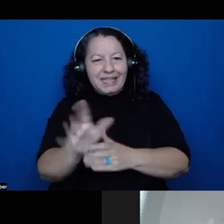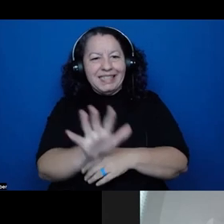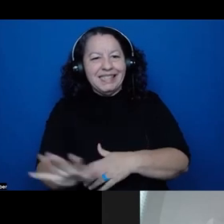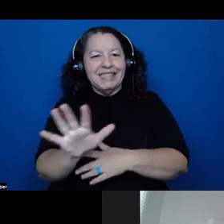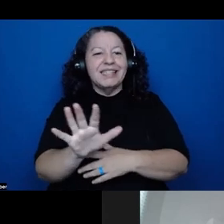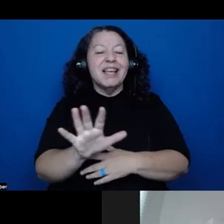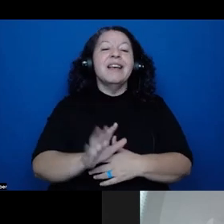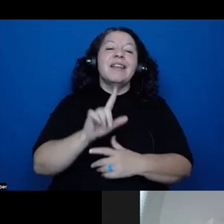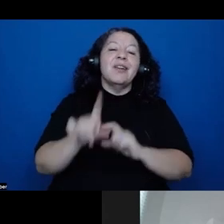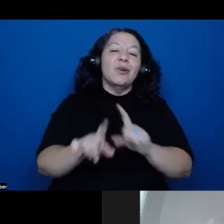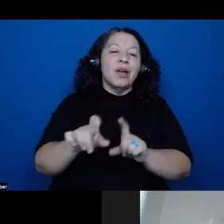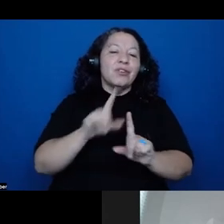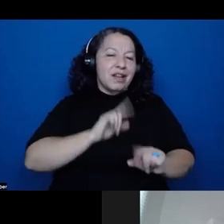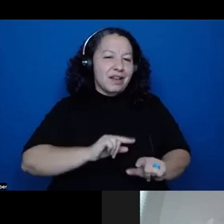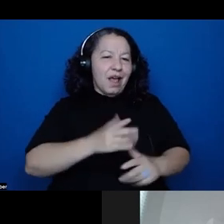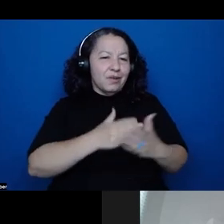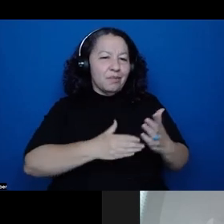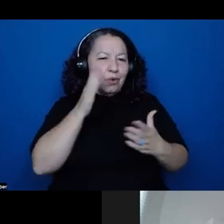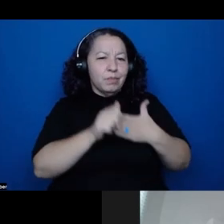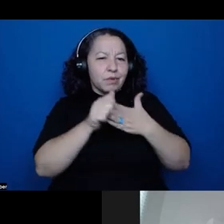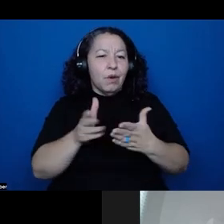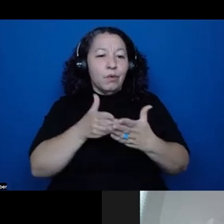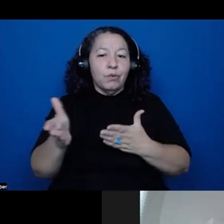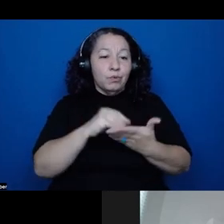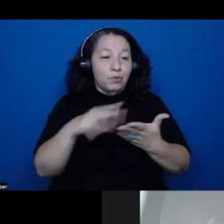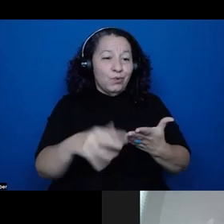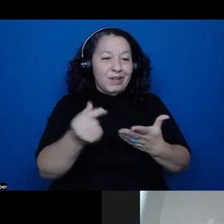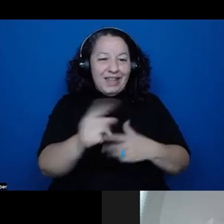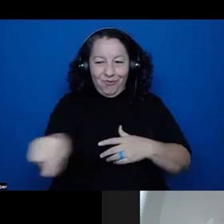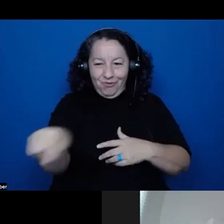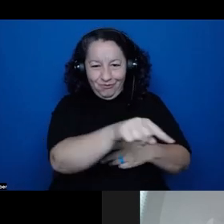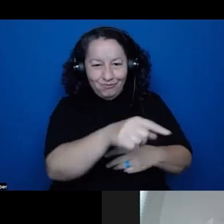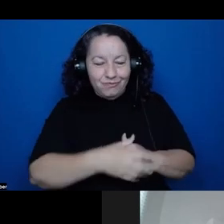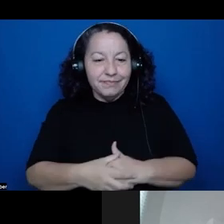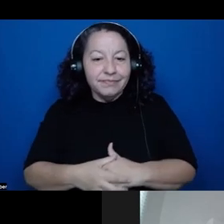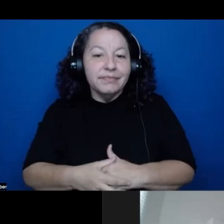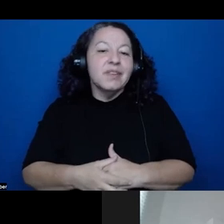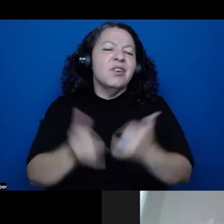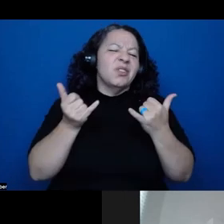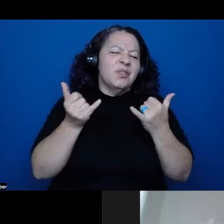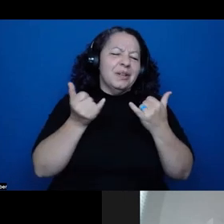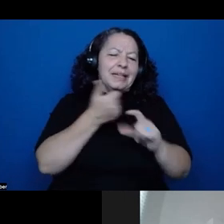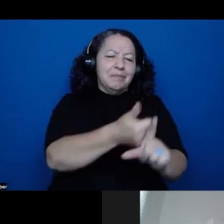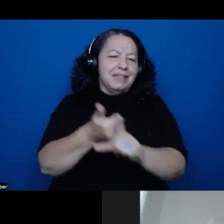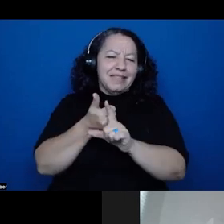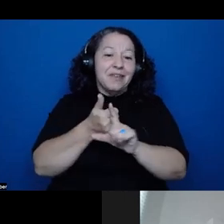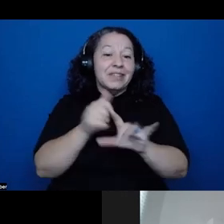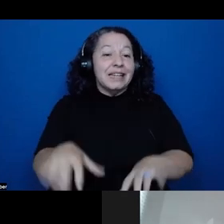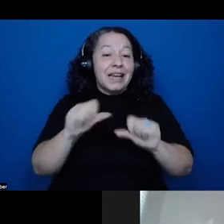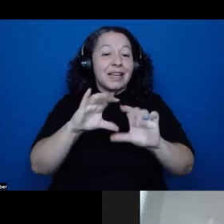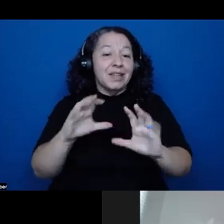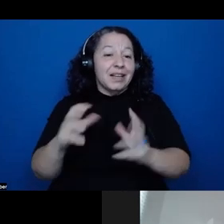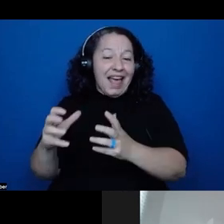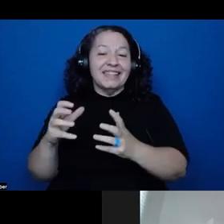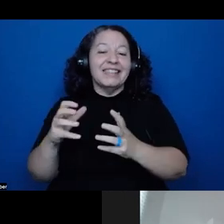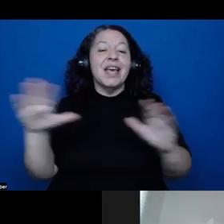Q&A, which will be led by several students who are currently taking the course Introduction to